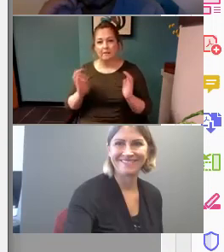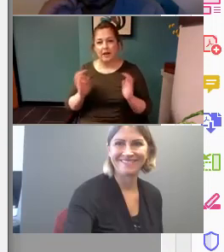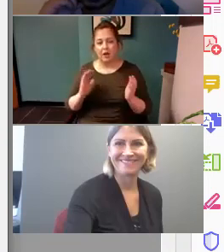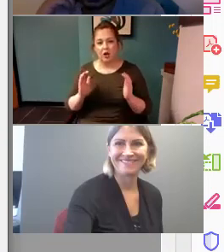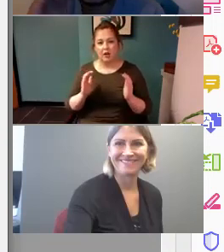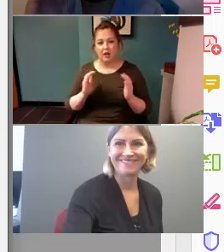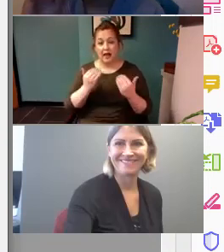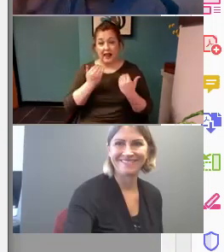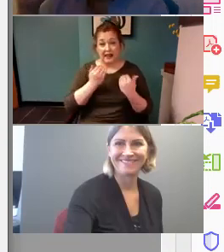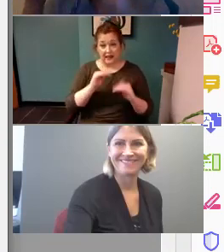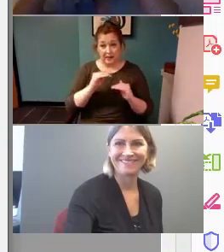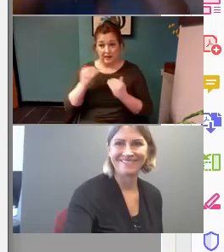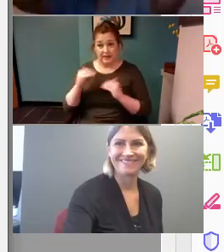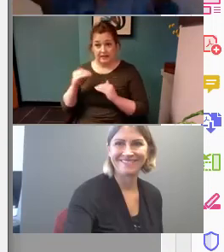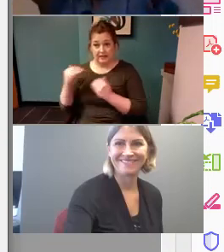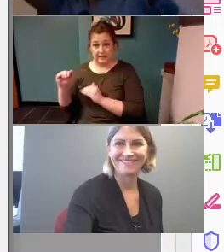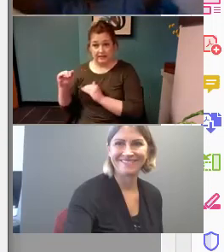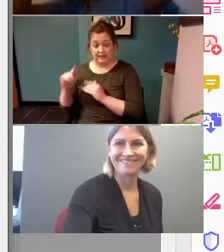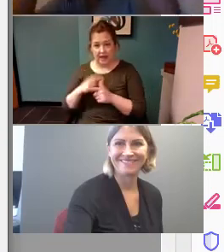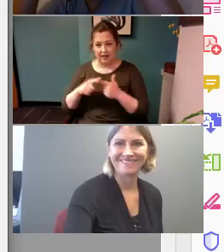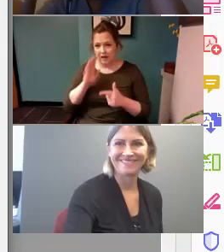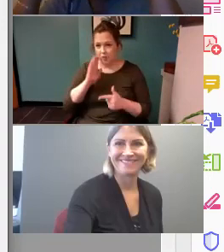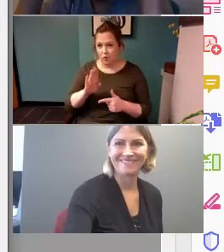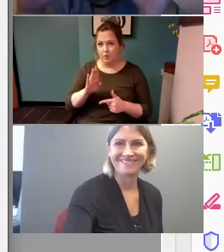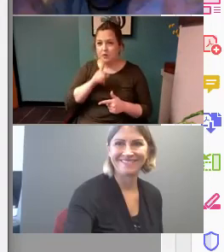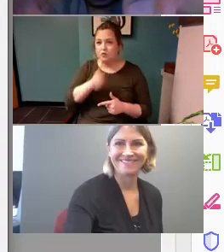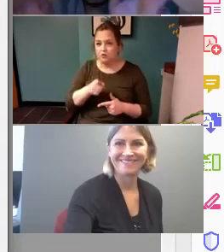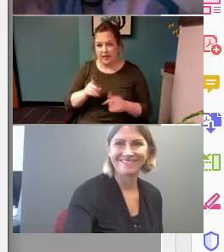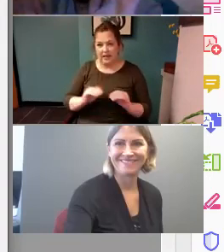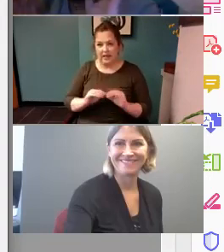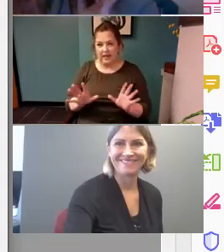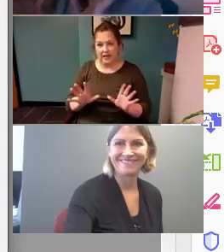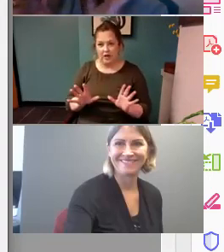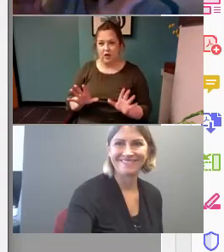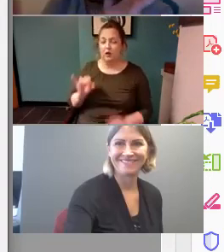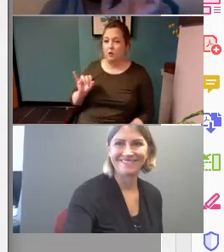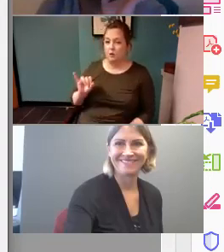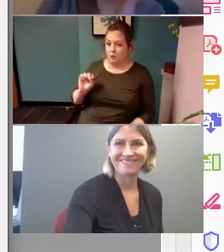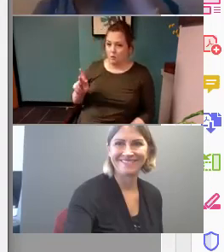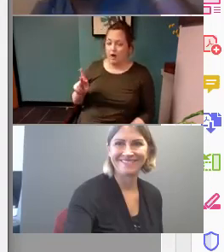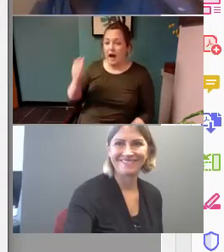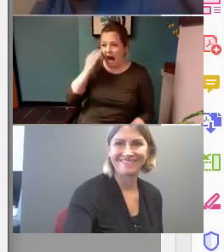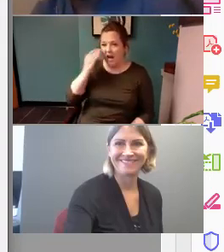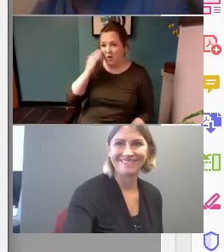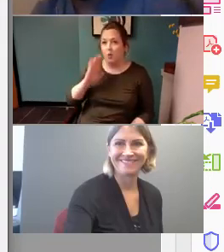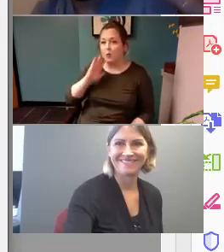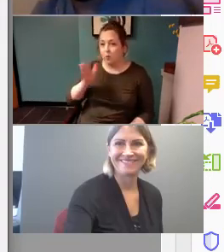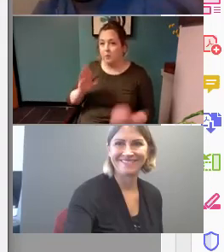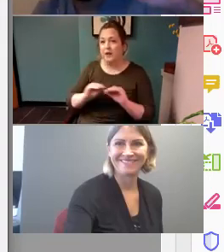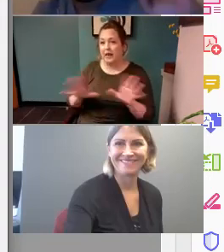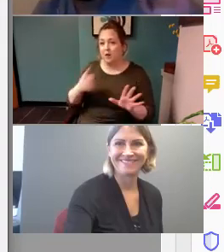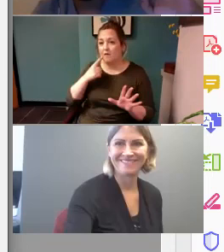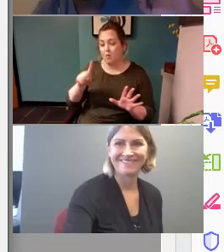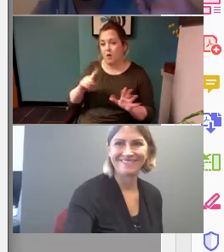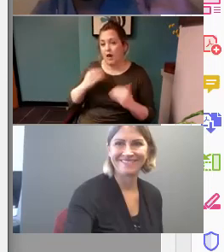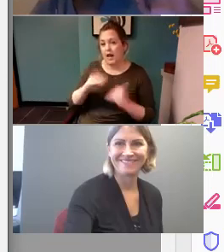limits, then it'd be like really clear. Okay, so I know that it would be clearer with the limits, but let's just consider